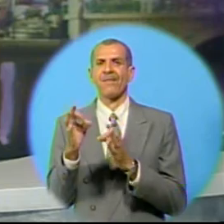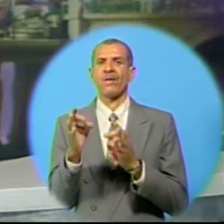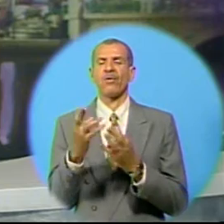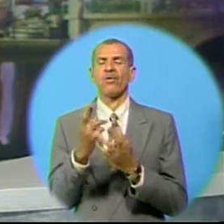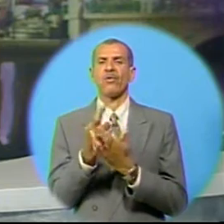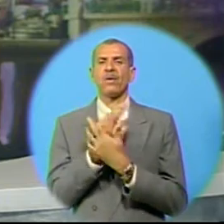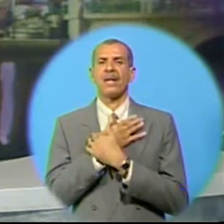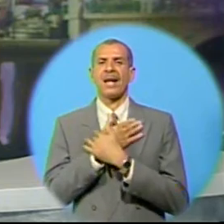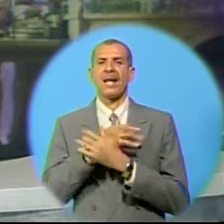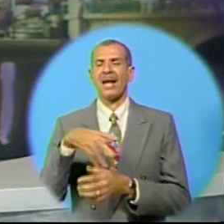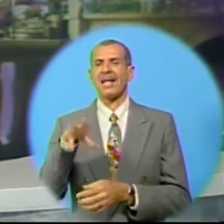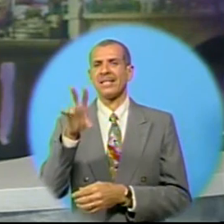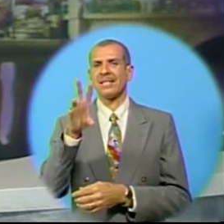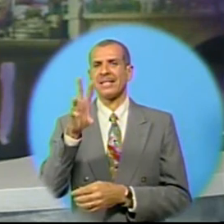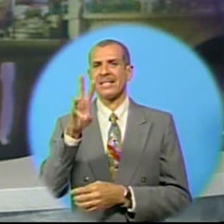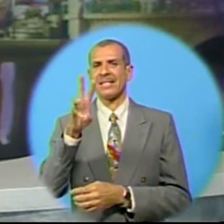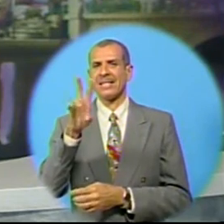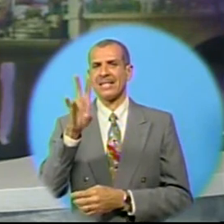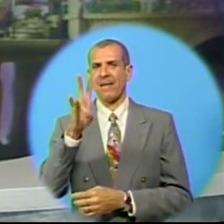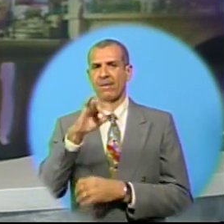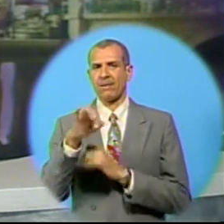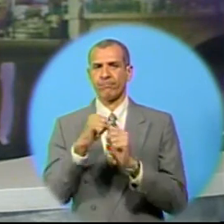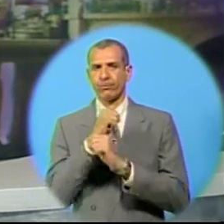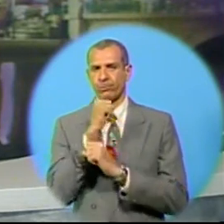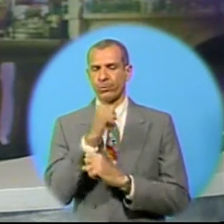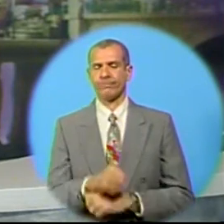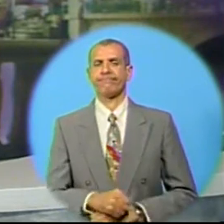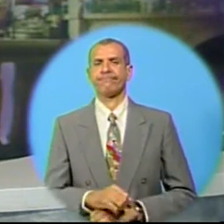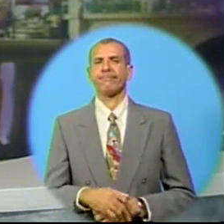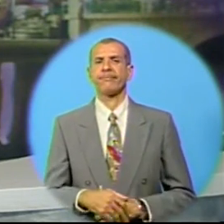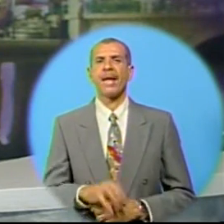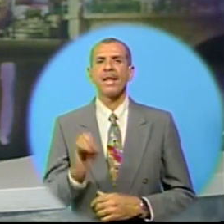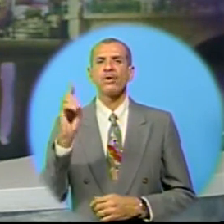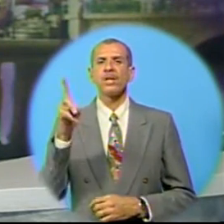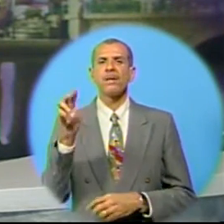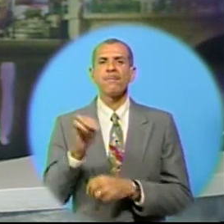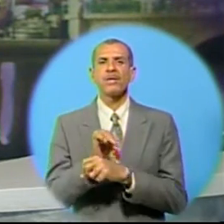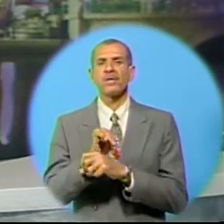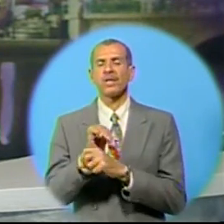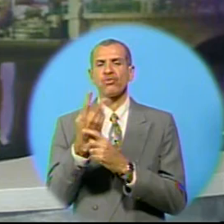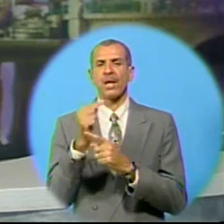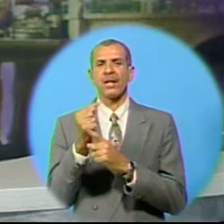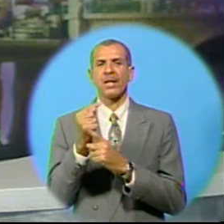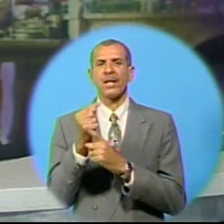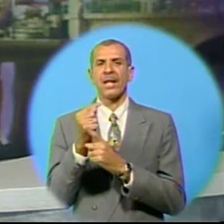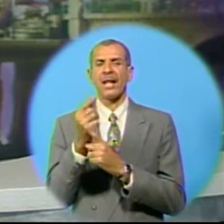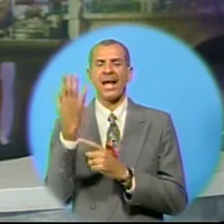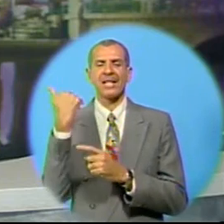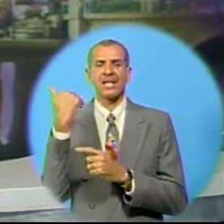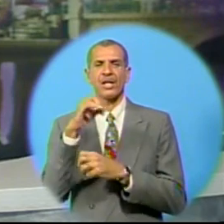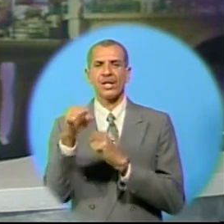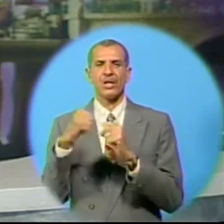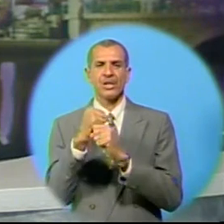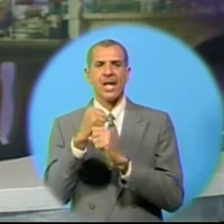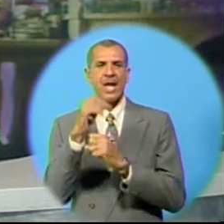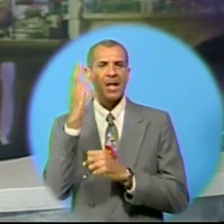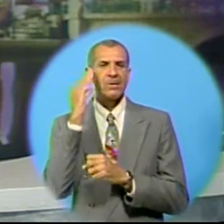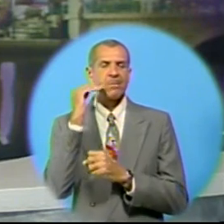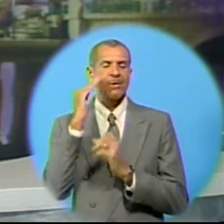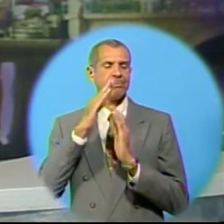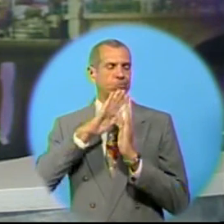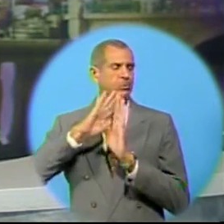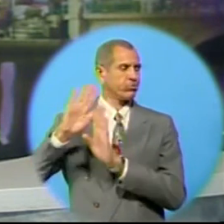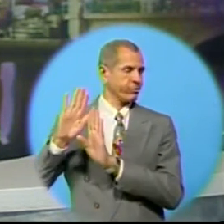67. The Education Ministry is trying to avoid the confusion experienced last year with the distribution of